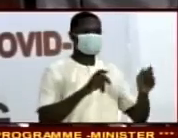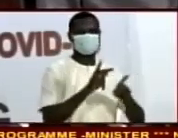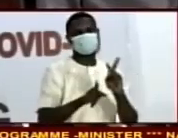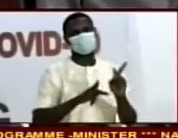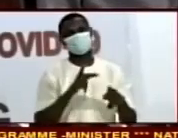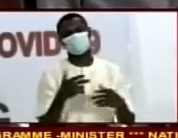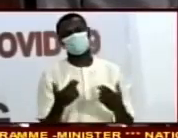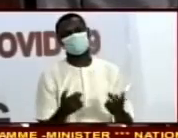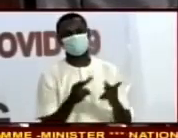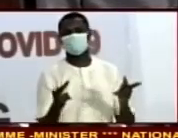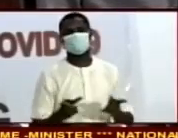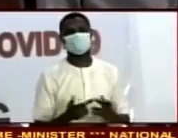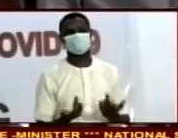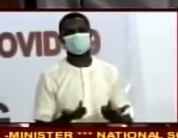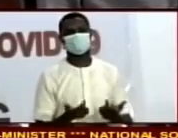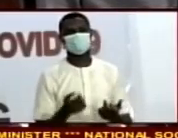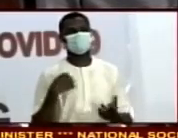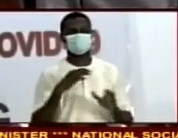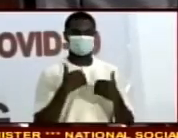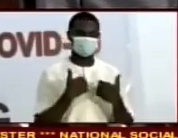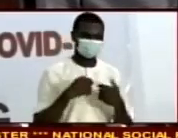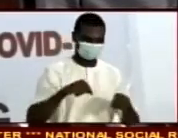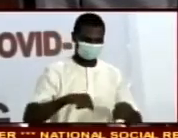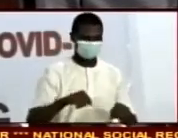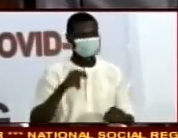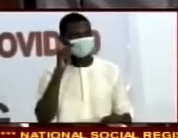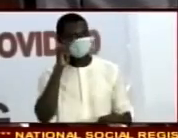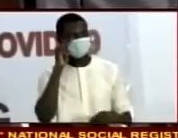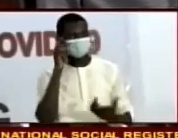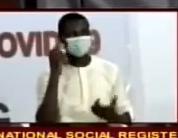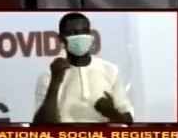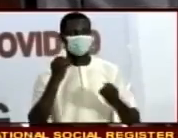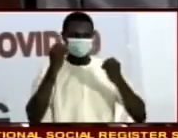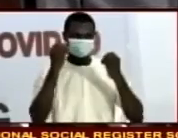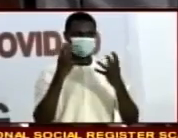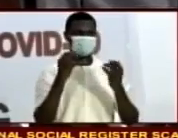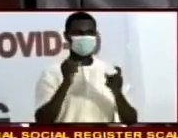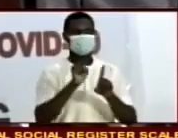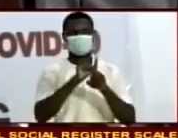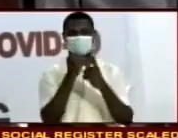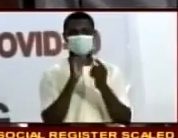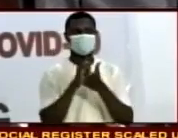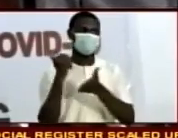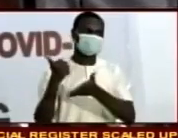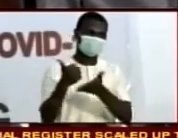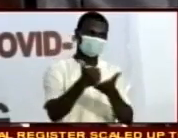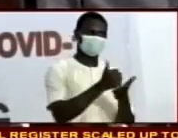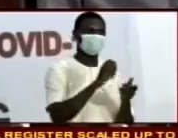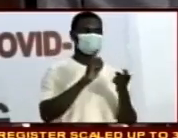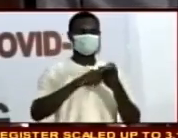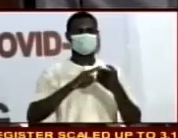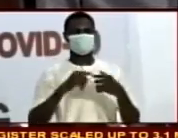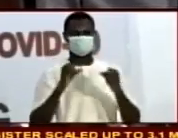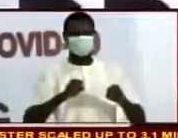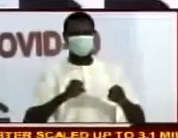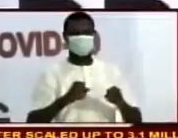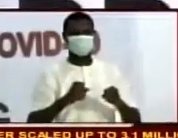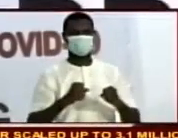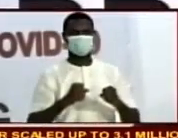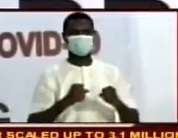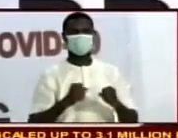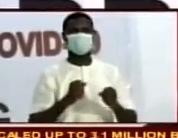have very few ventilators in the country anyway. So the 20% that we talk about that will require hospitalization are those that will require